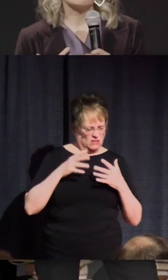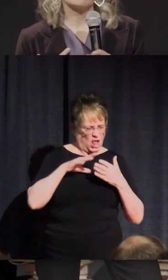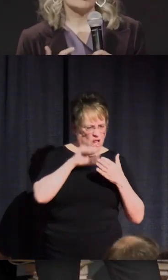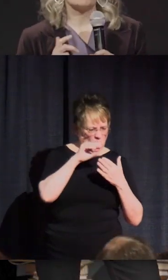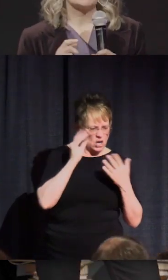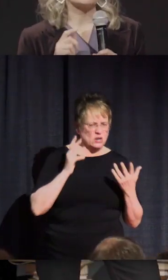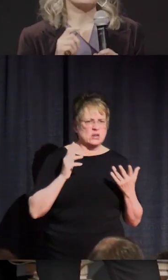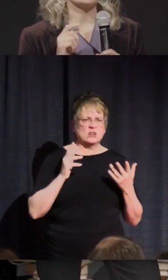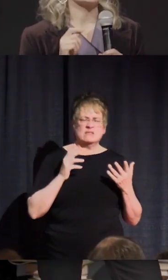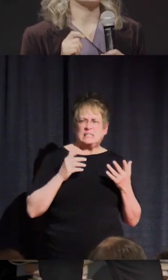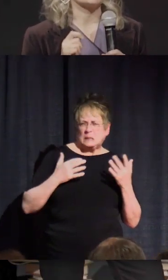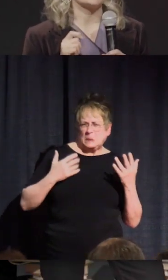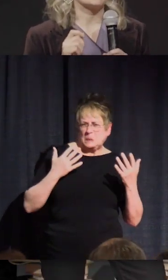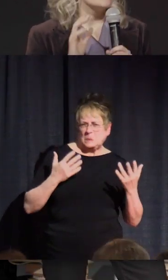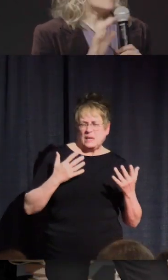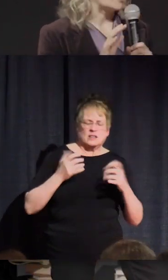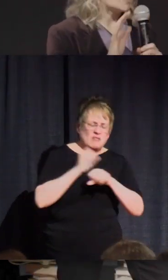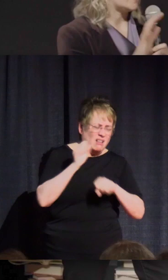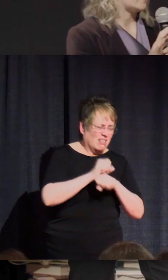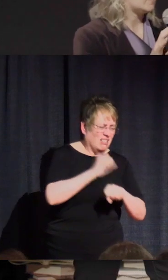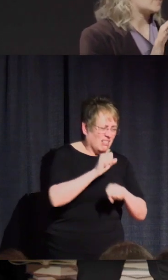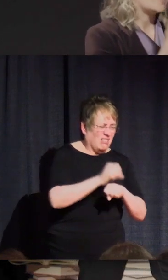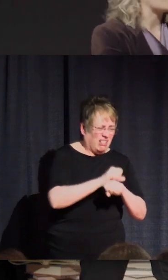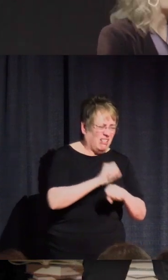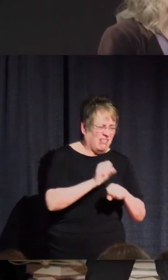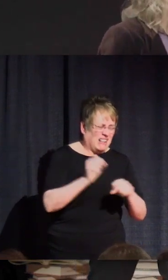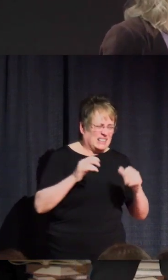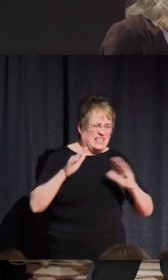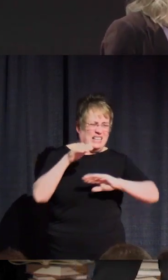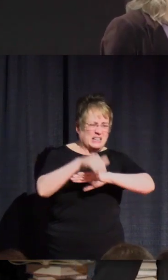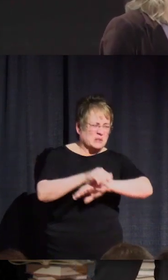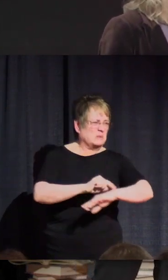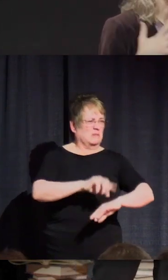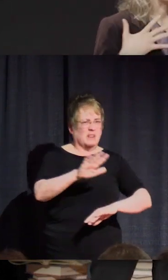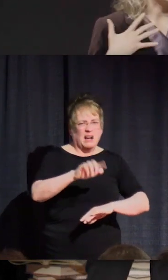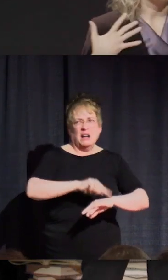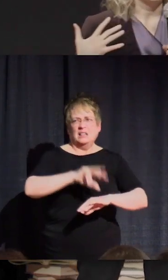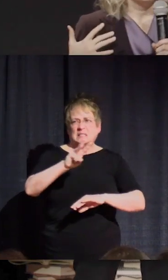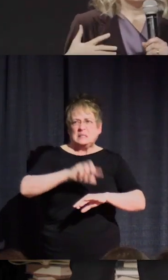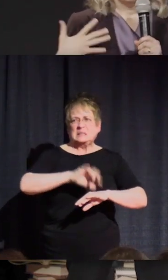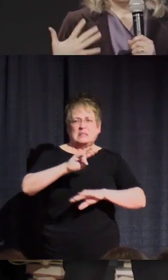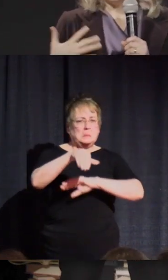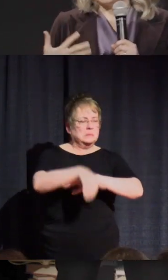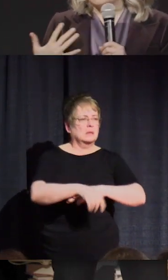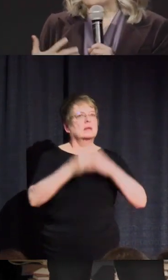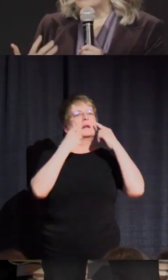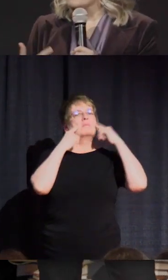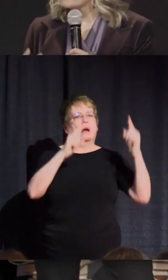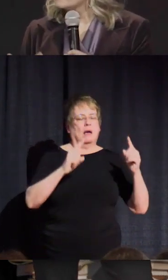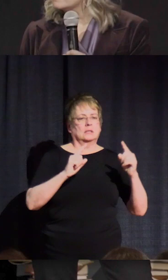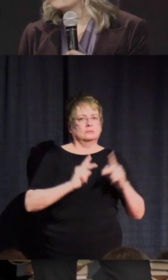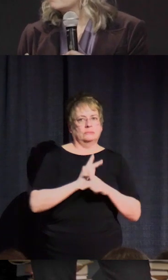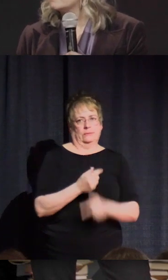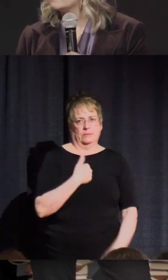it. I would wait until the very end of my day, 5 o'clock, 6 o'clock, 7 or 8 at night, to finally take that